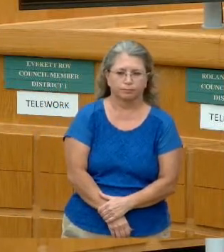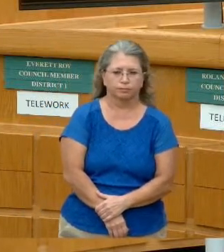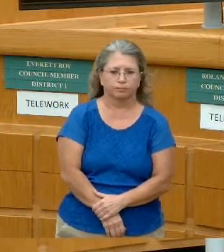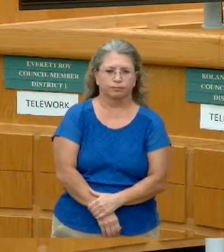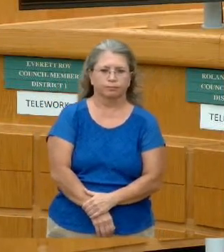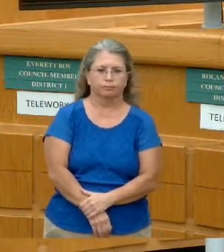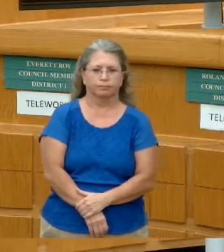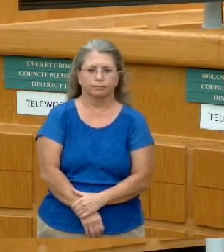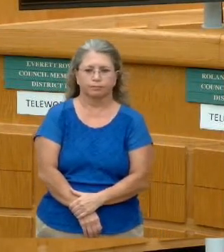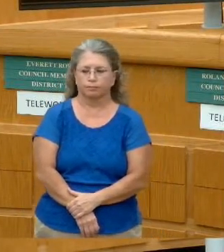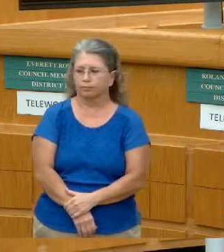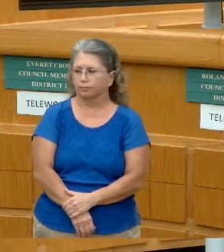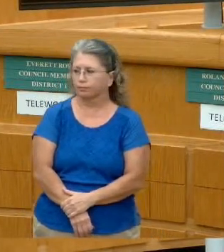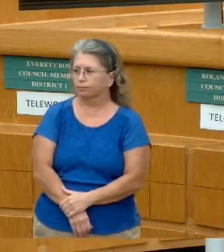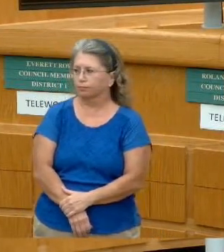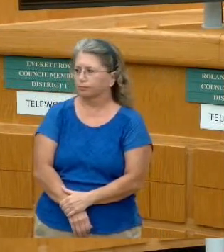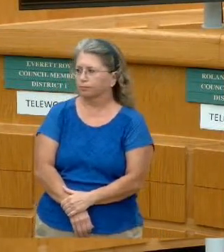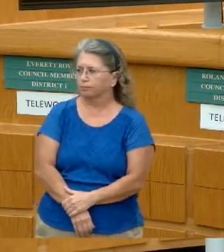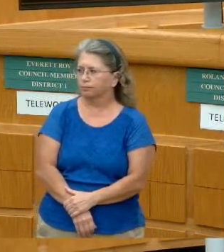www.coastalbendcenter.org.